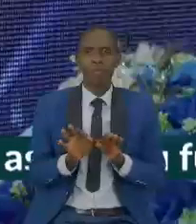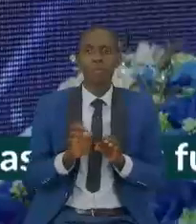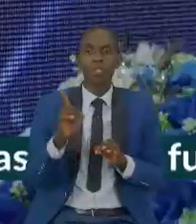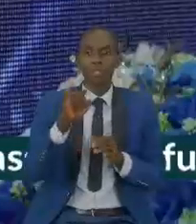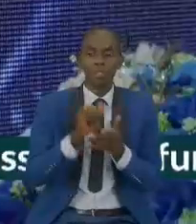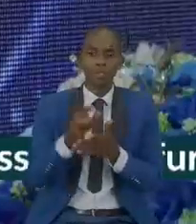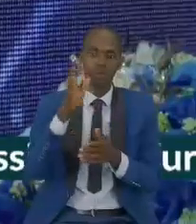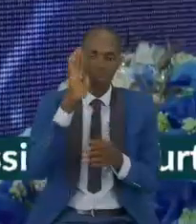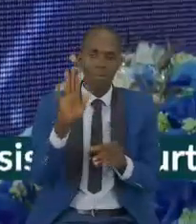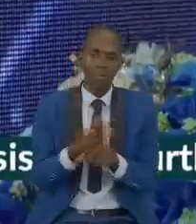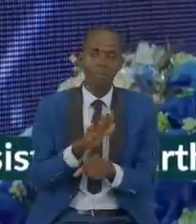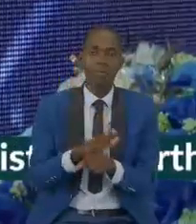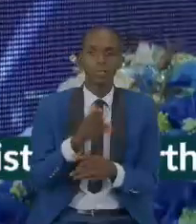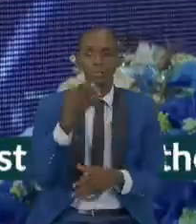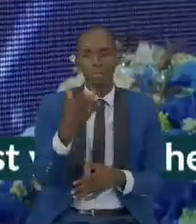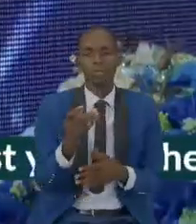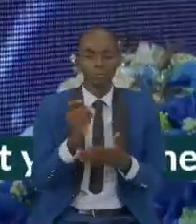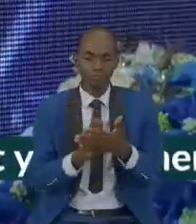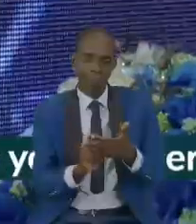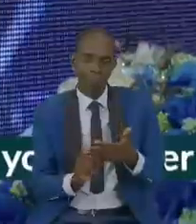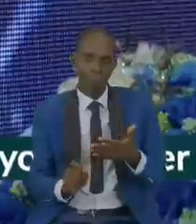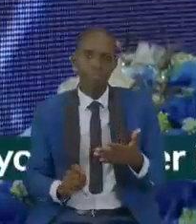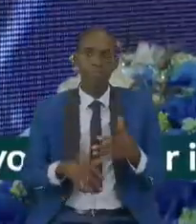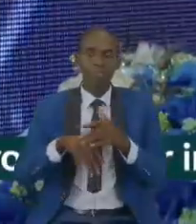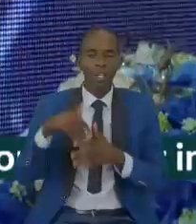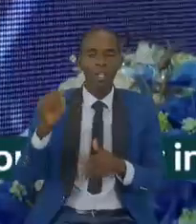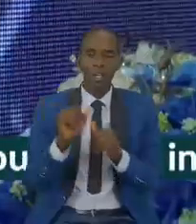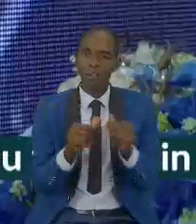tomorrow afternoon. For all those who give their lives to